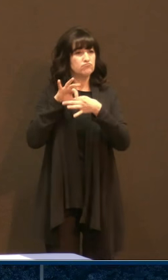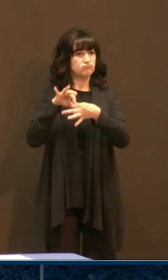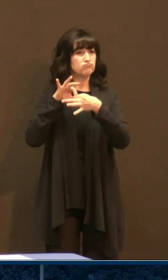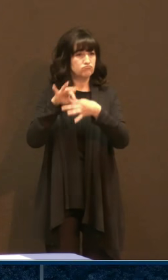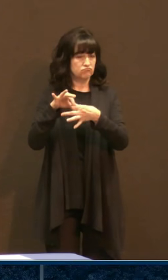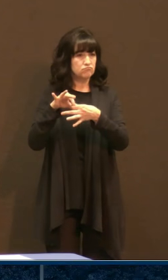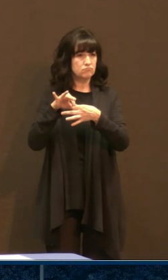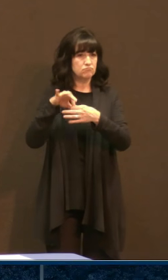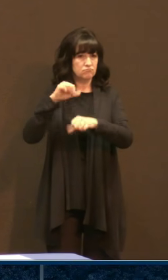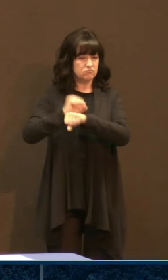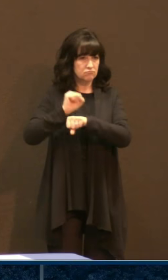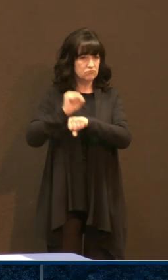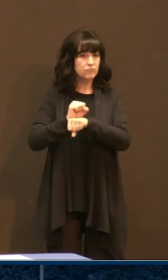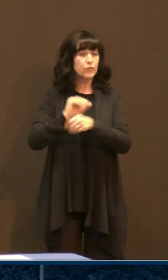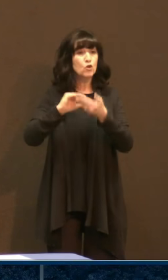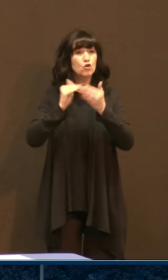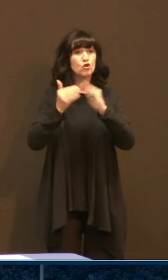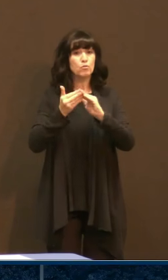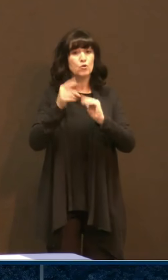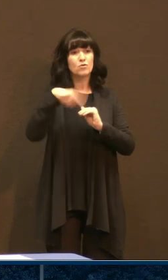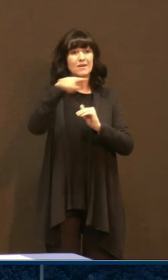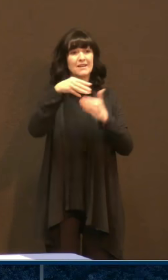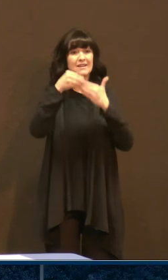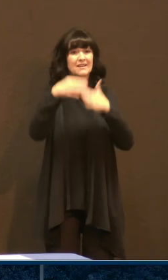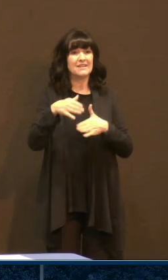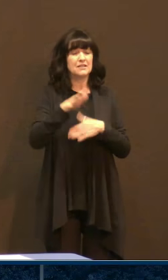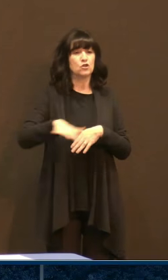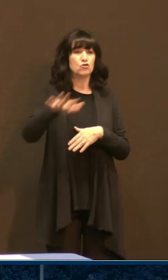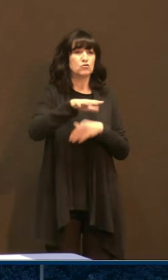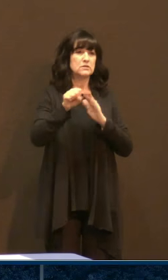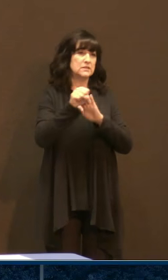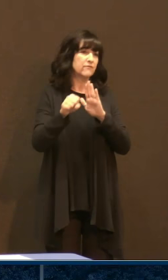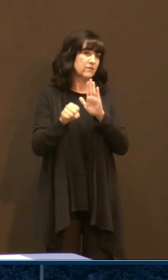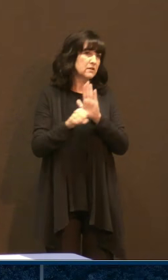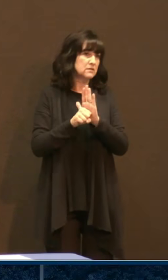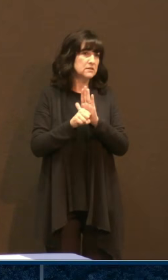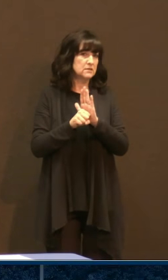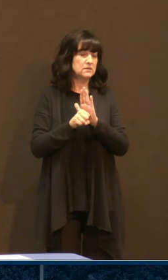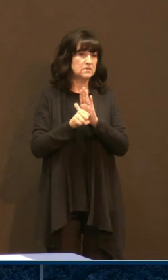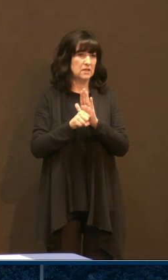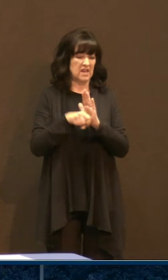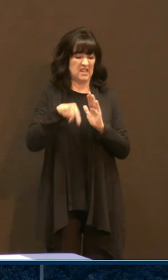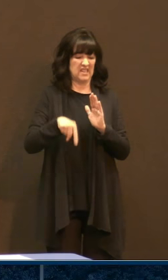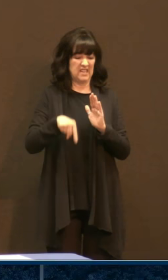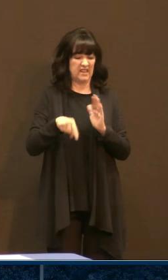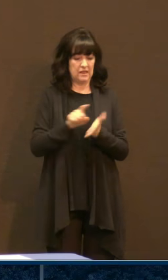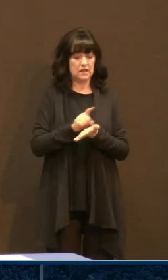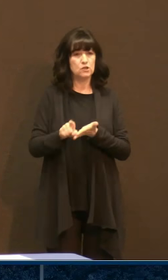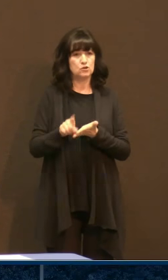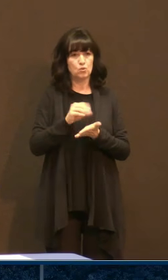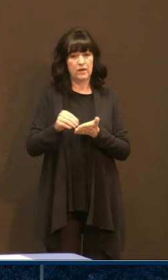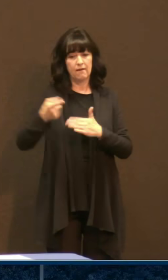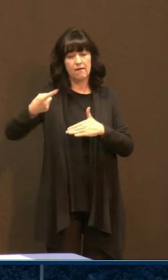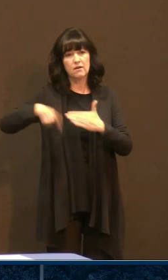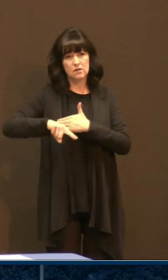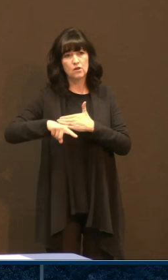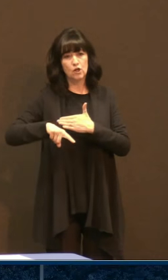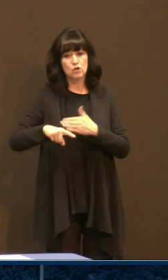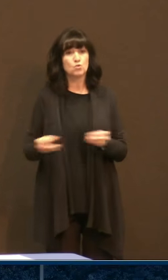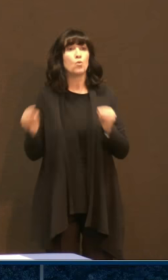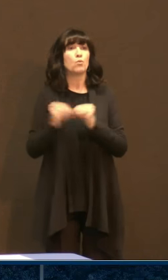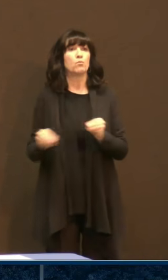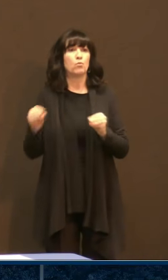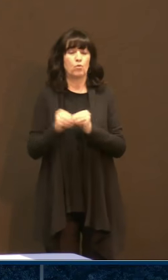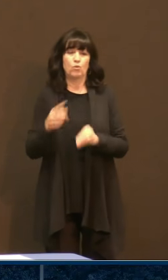conference calls with community leaders across our state coming up this week and next, and doing a lot more